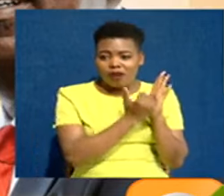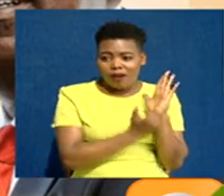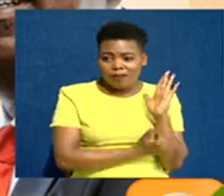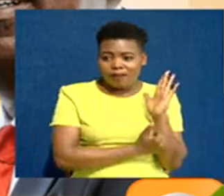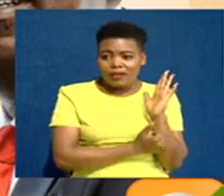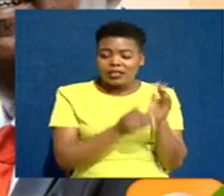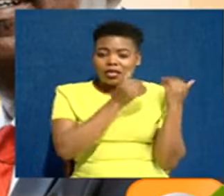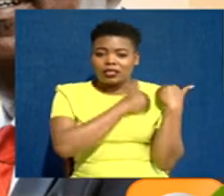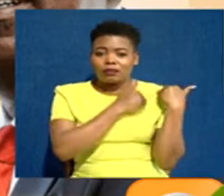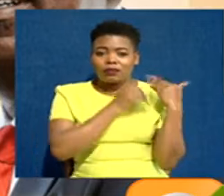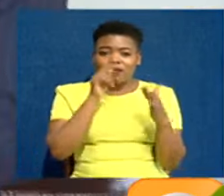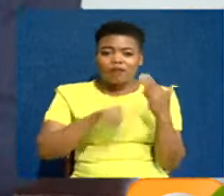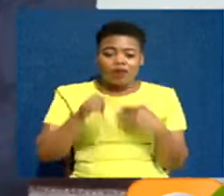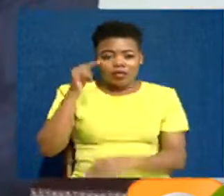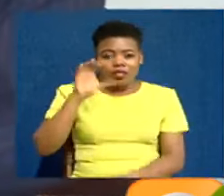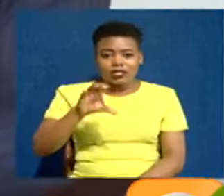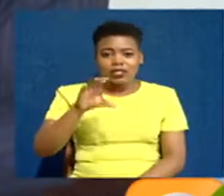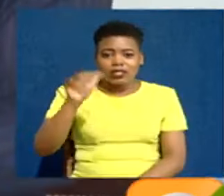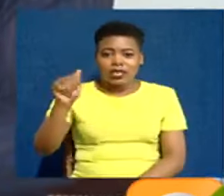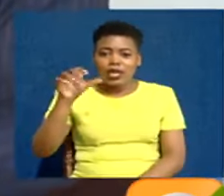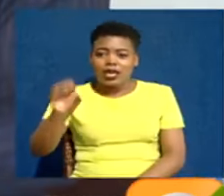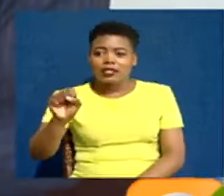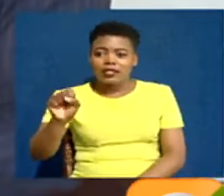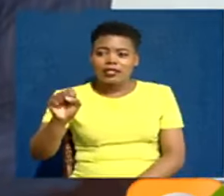be in charge of CSs.